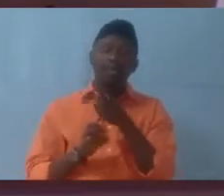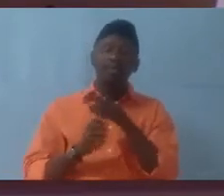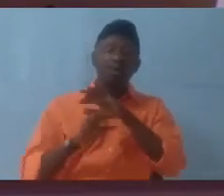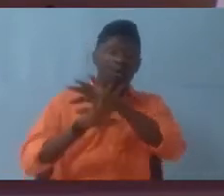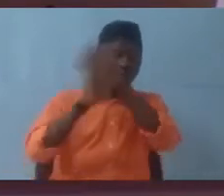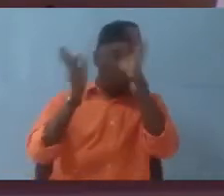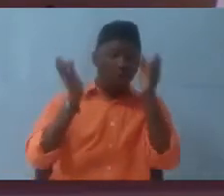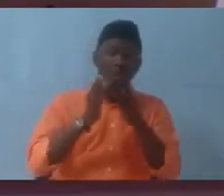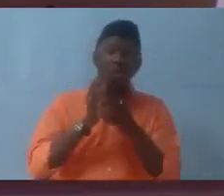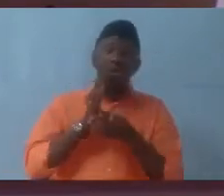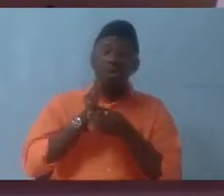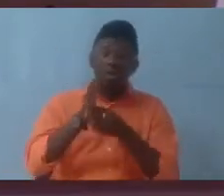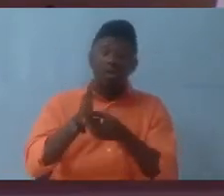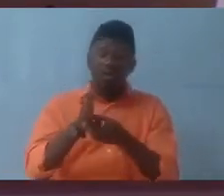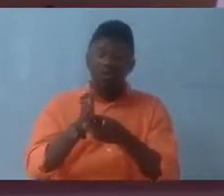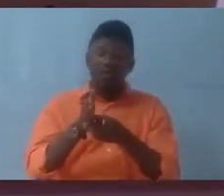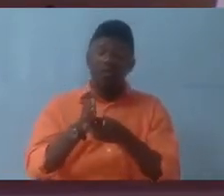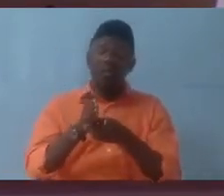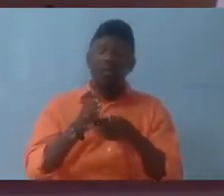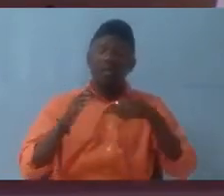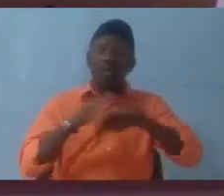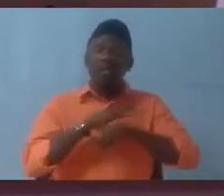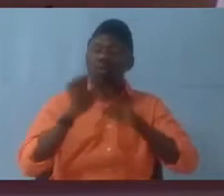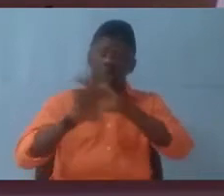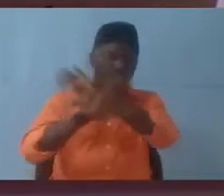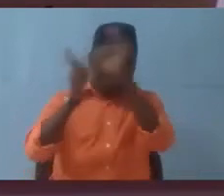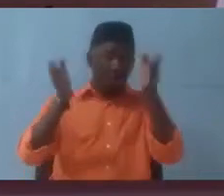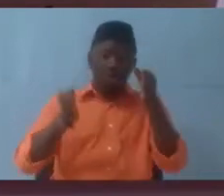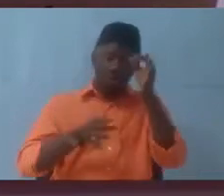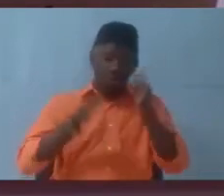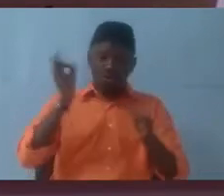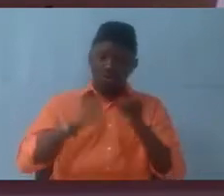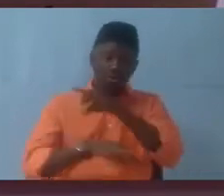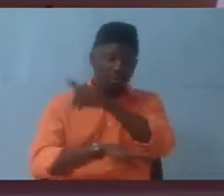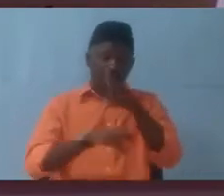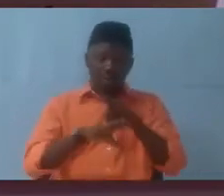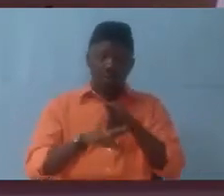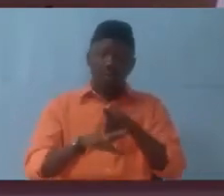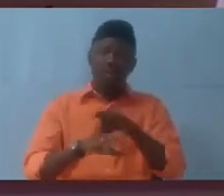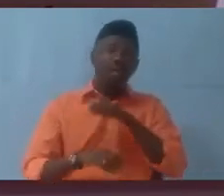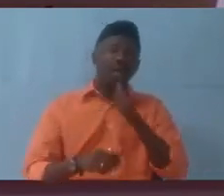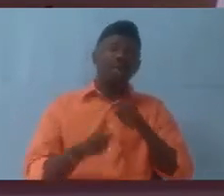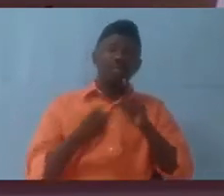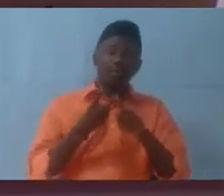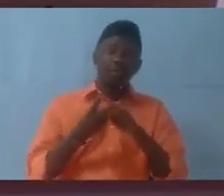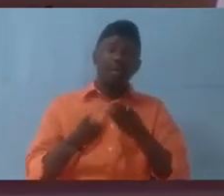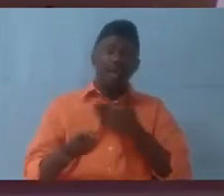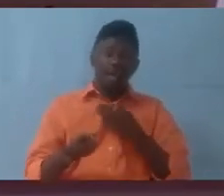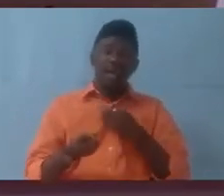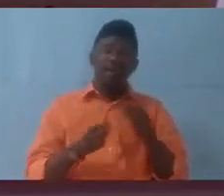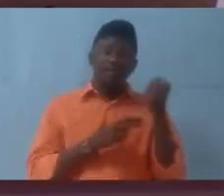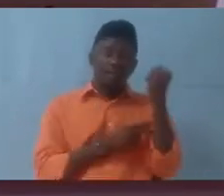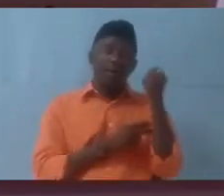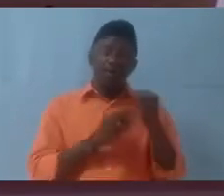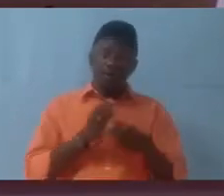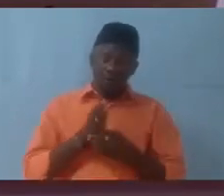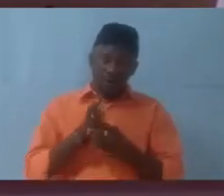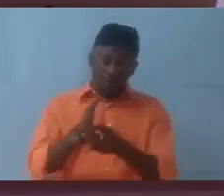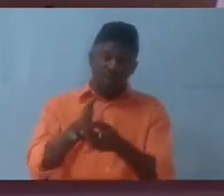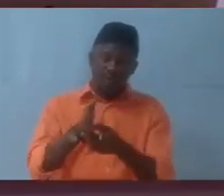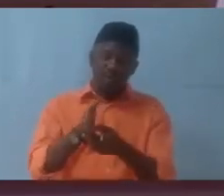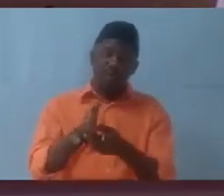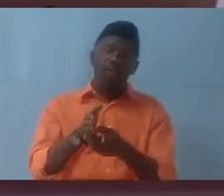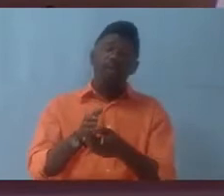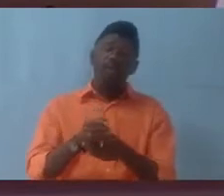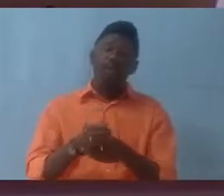of all the courts ci ataka yep and he has supervisory da mo moy ki nga xamne mo wara jité and is to administer da mo